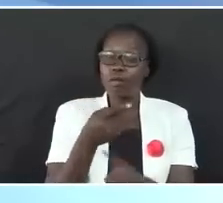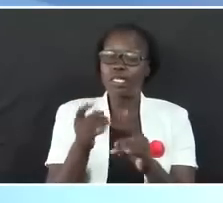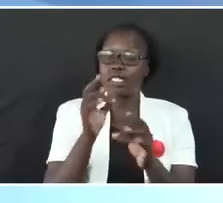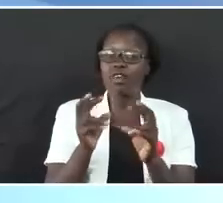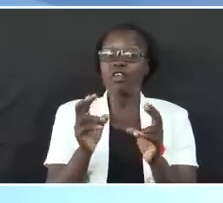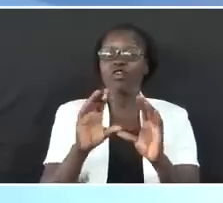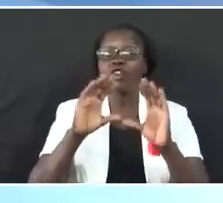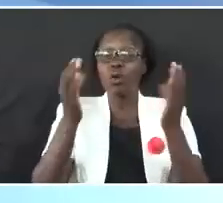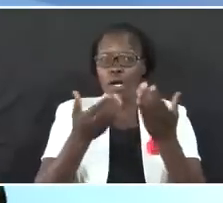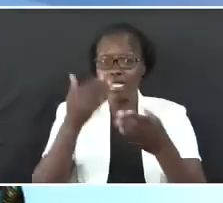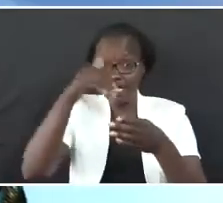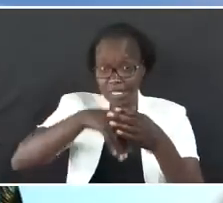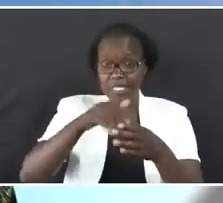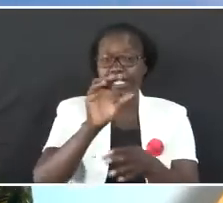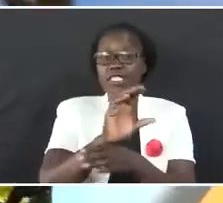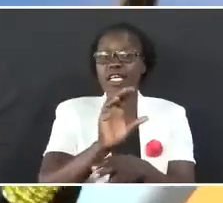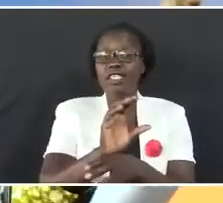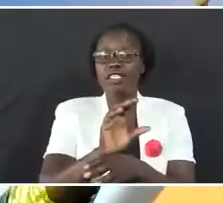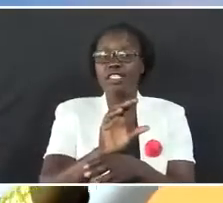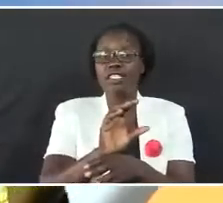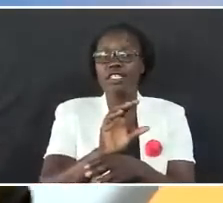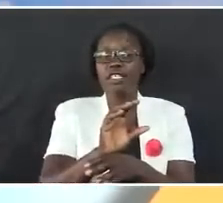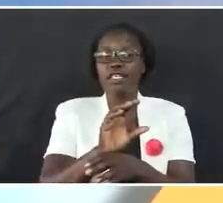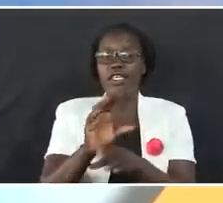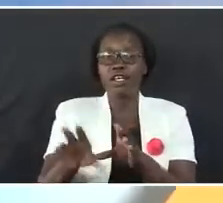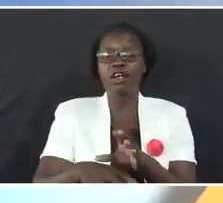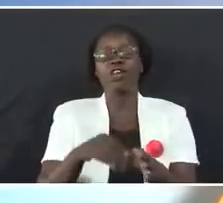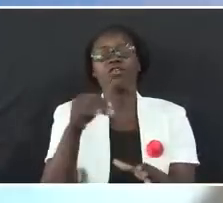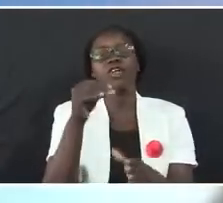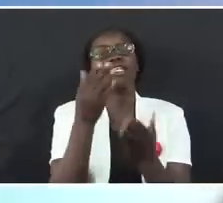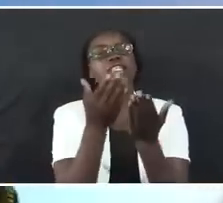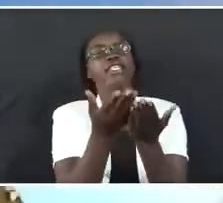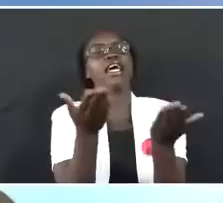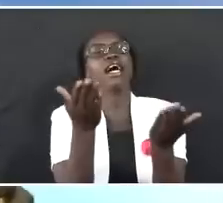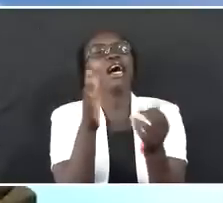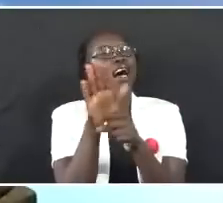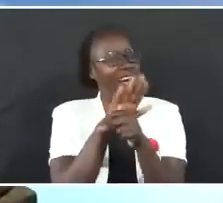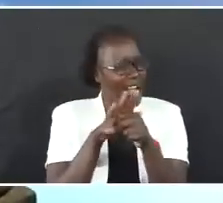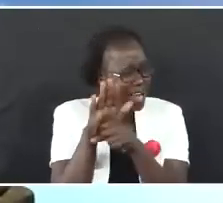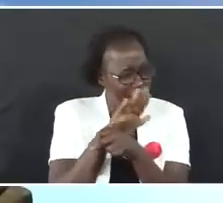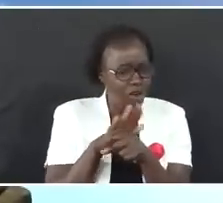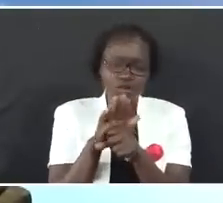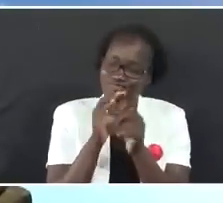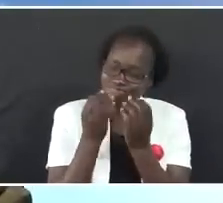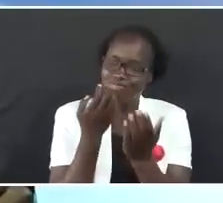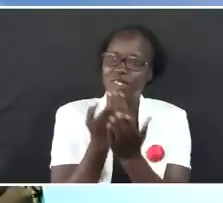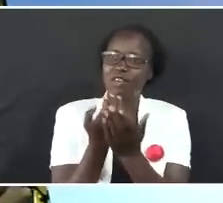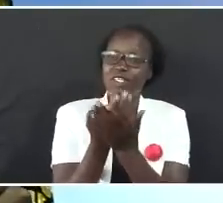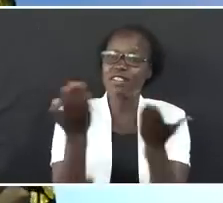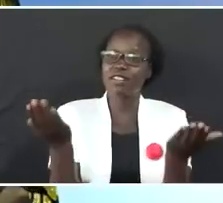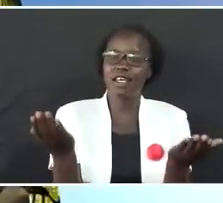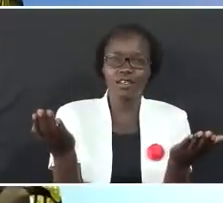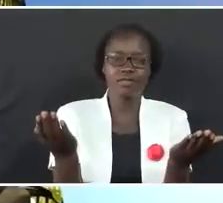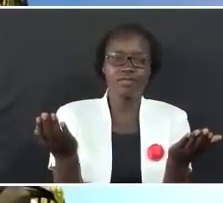But if I look for the world in the church, it is so conspicuous.